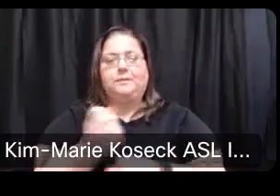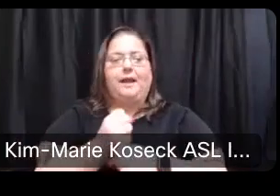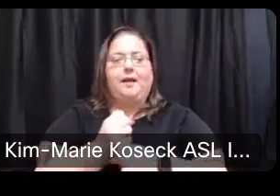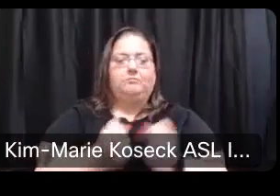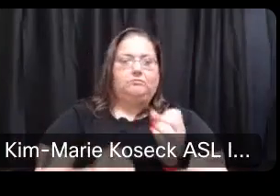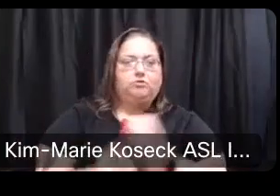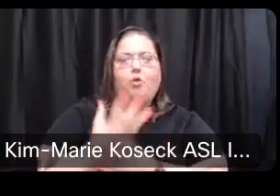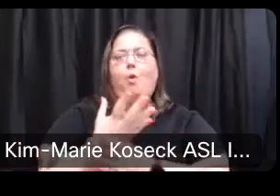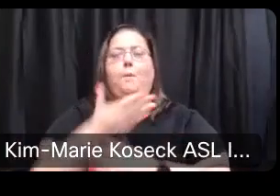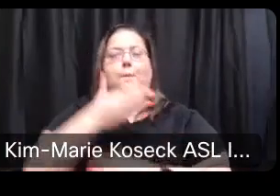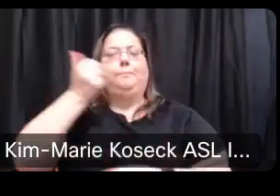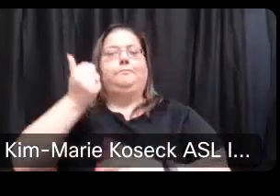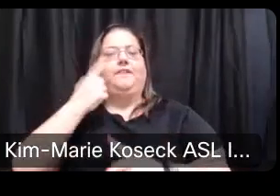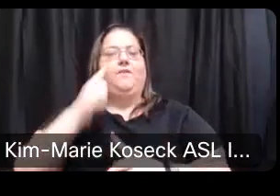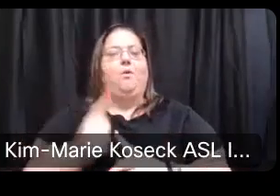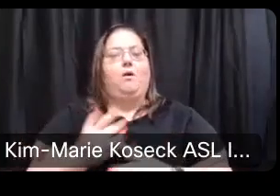climate.